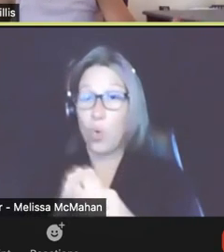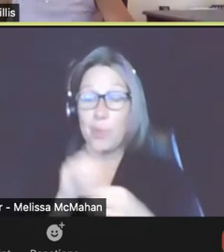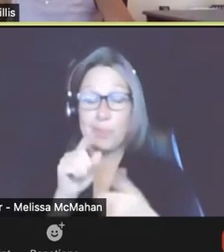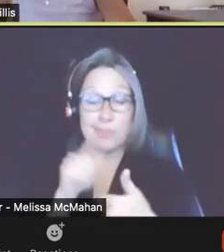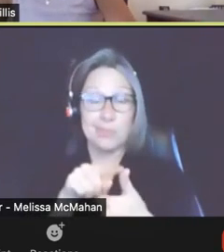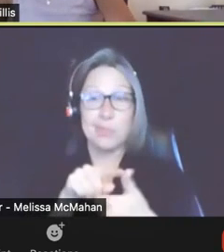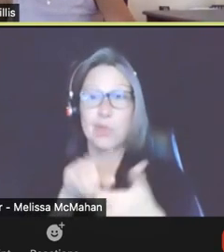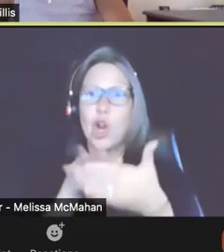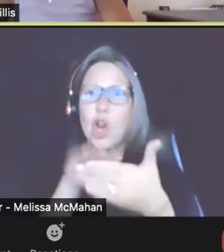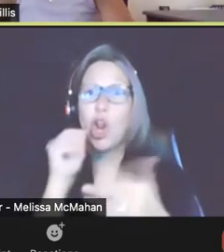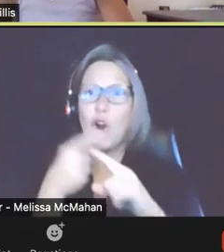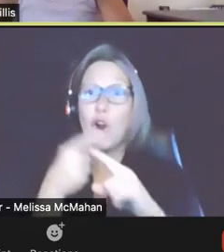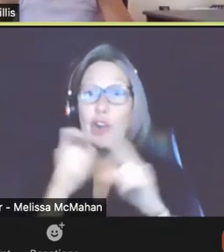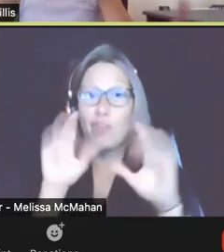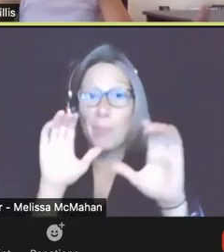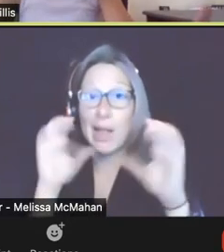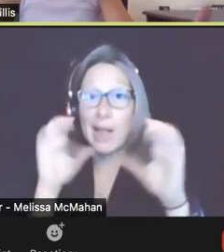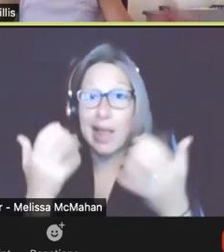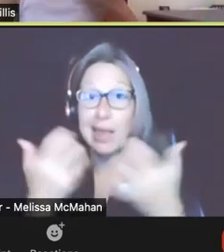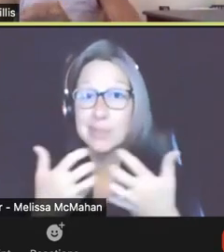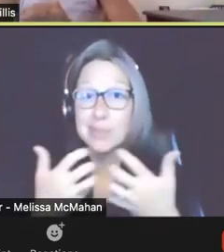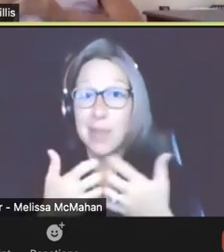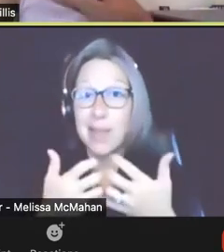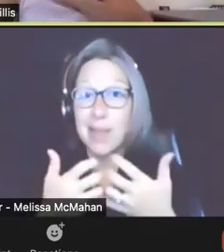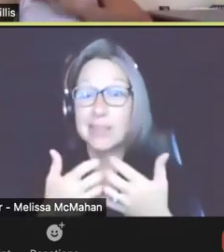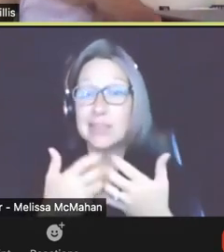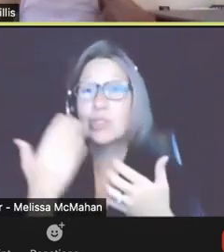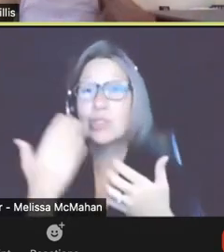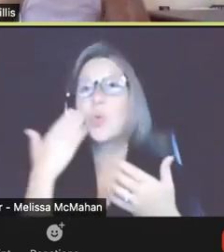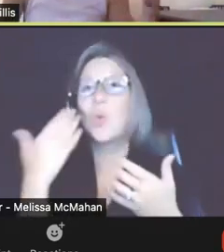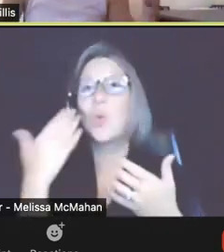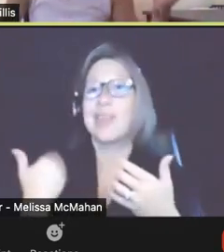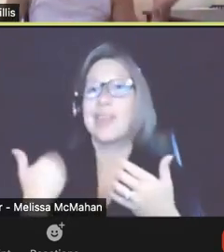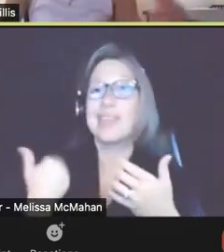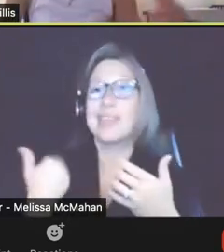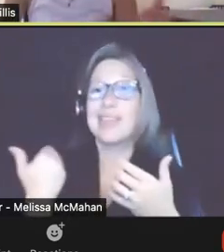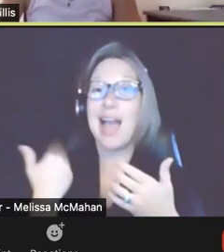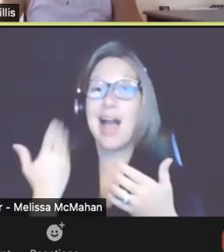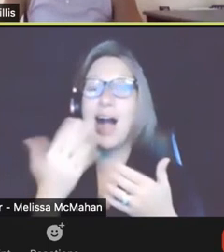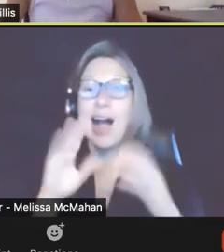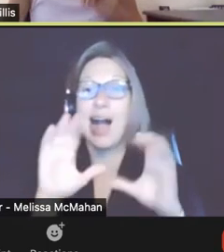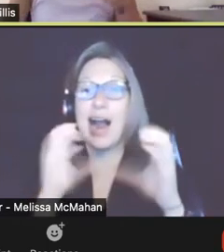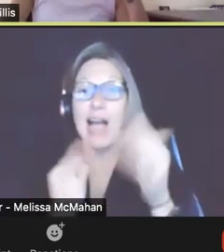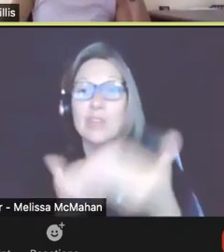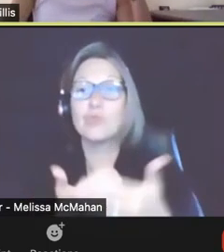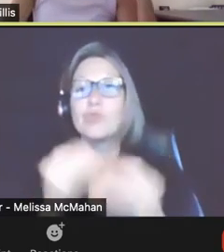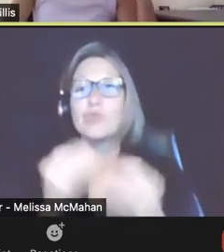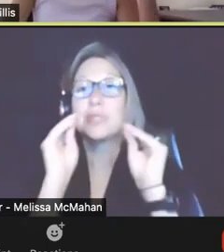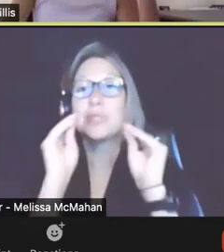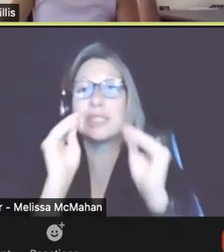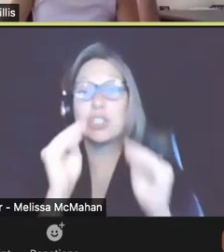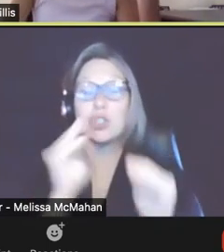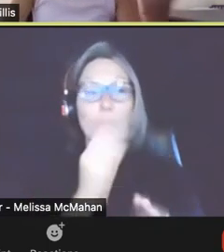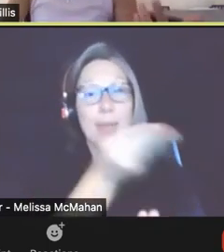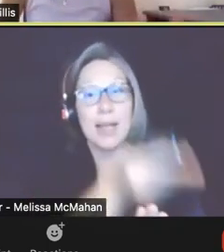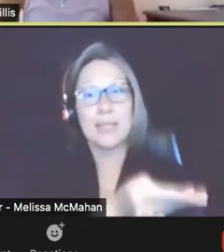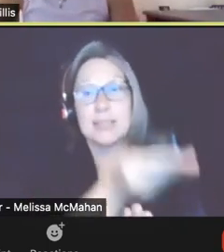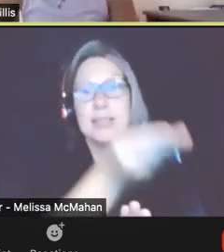an early childhood classroom where a teacher passes around a material from student to student, where there